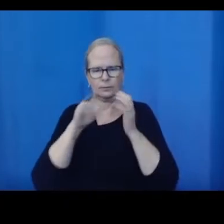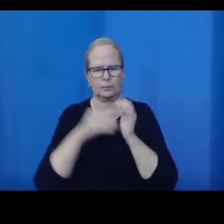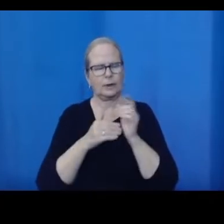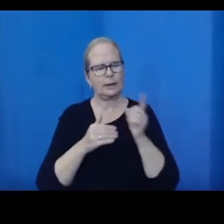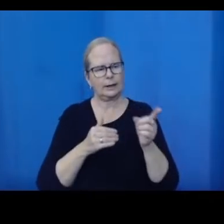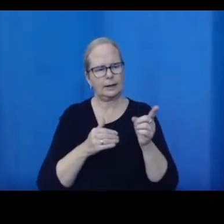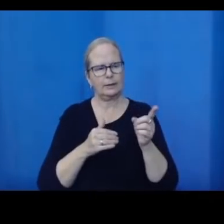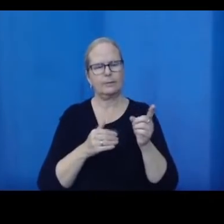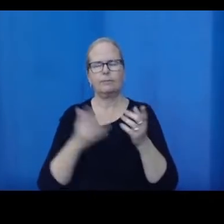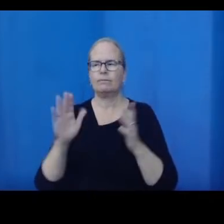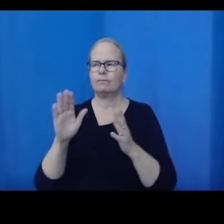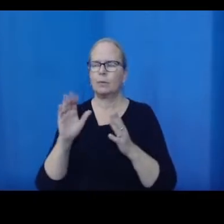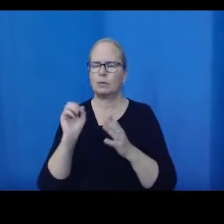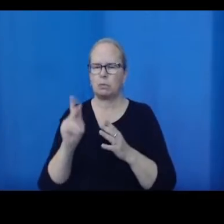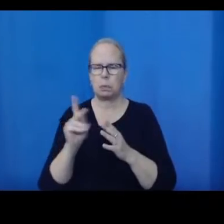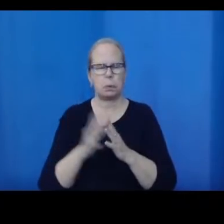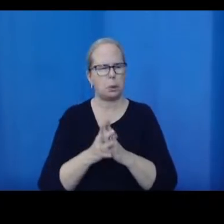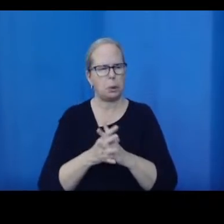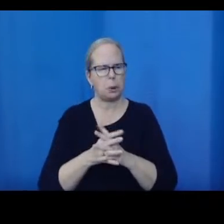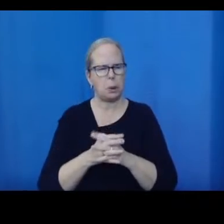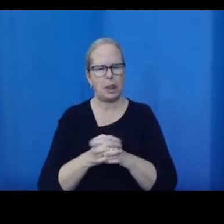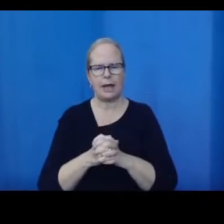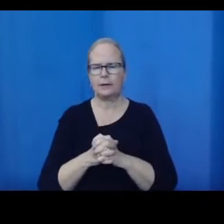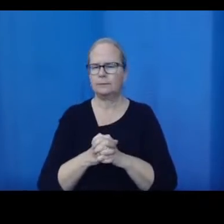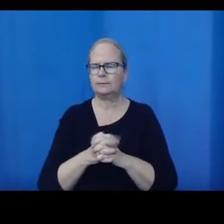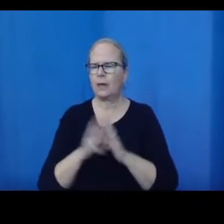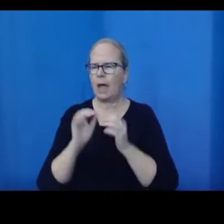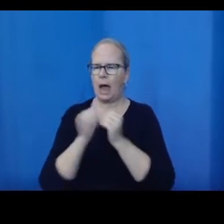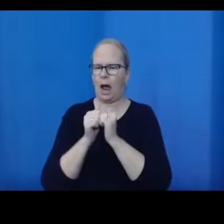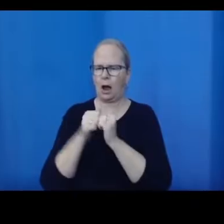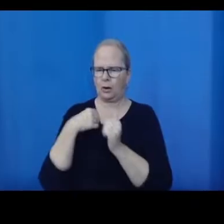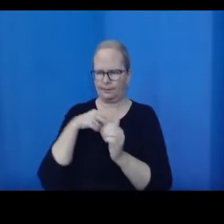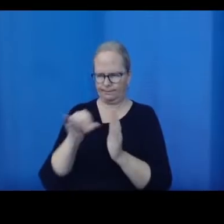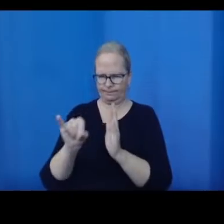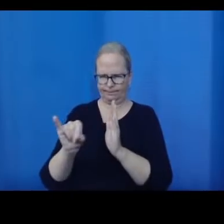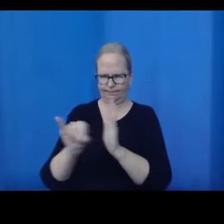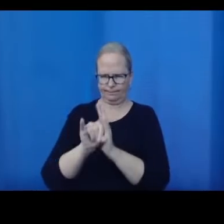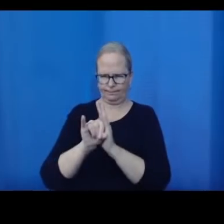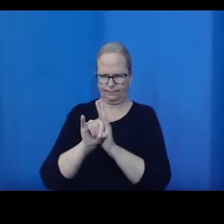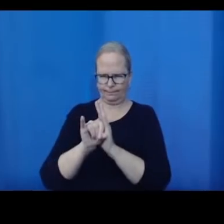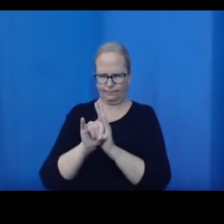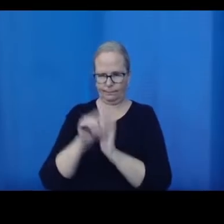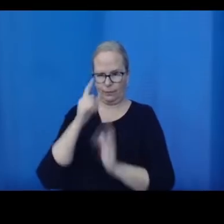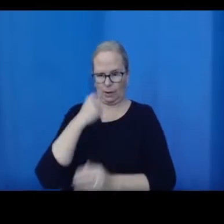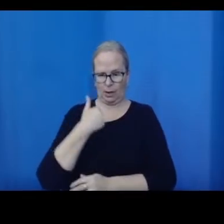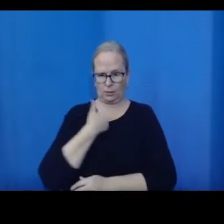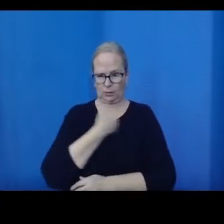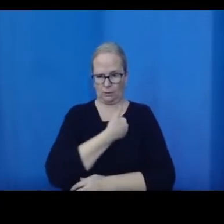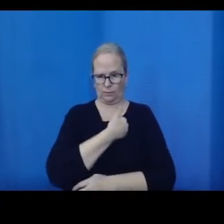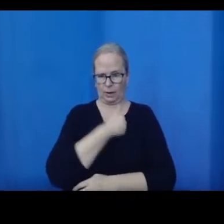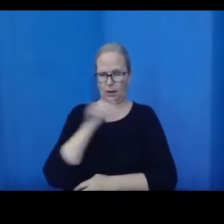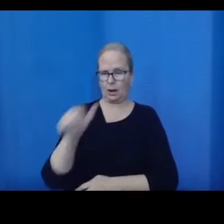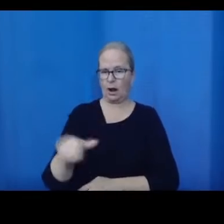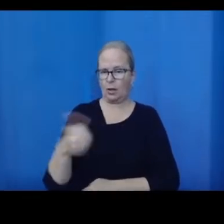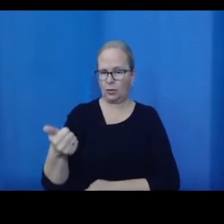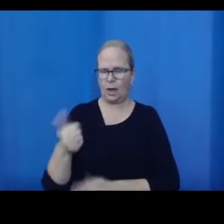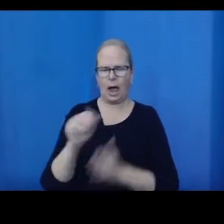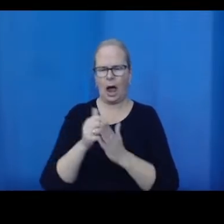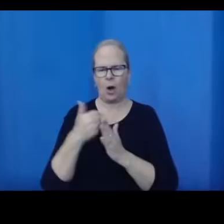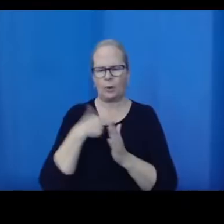in others, that listening and